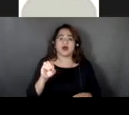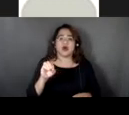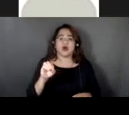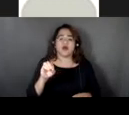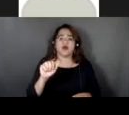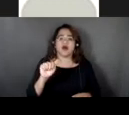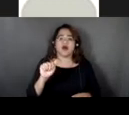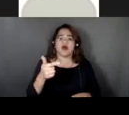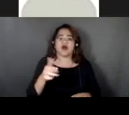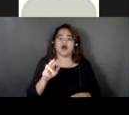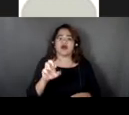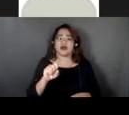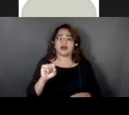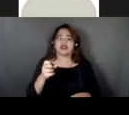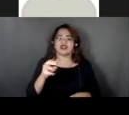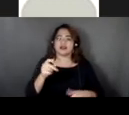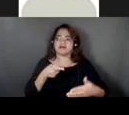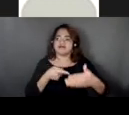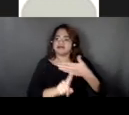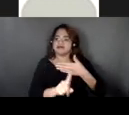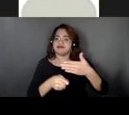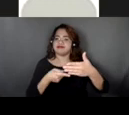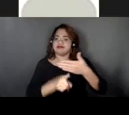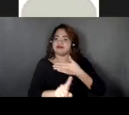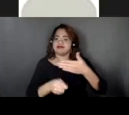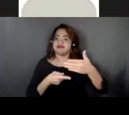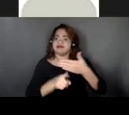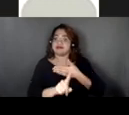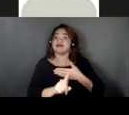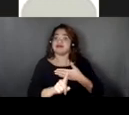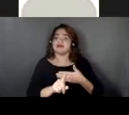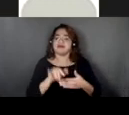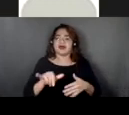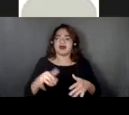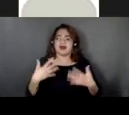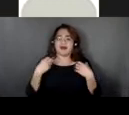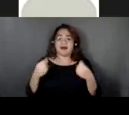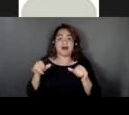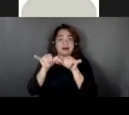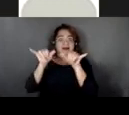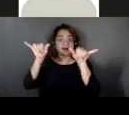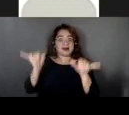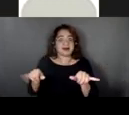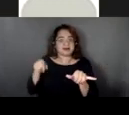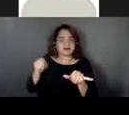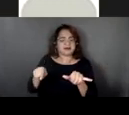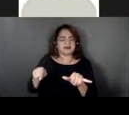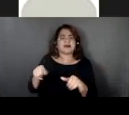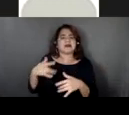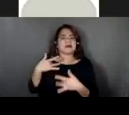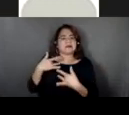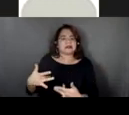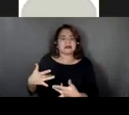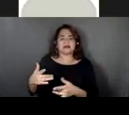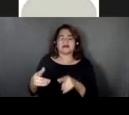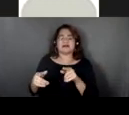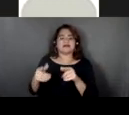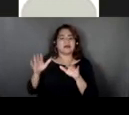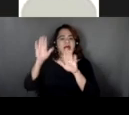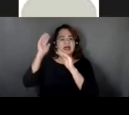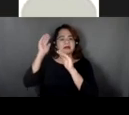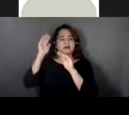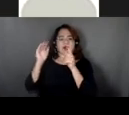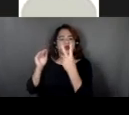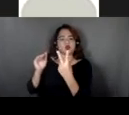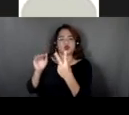So when we are creating a health system that really has a traditional binary